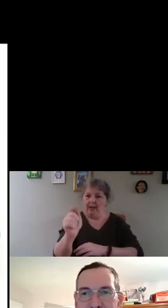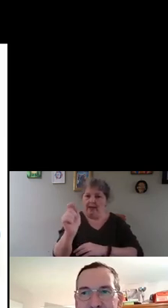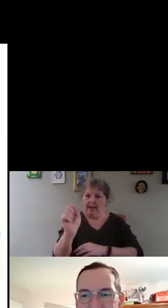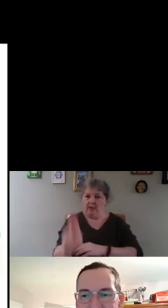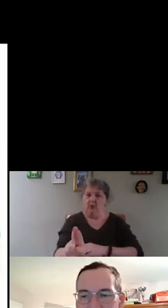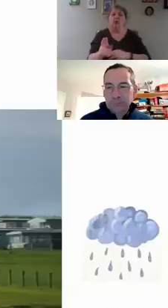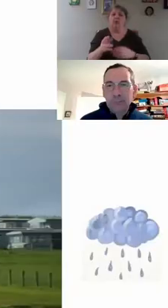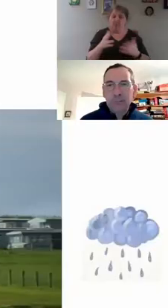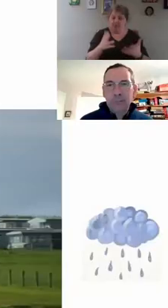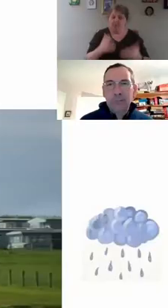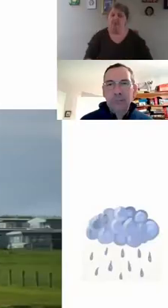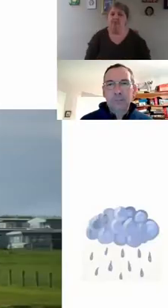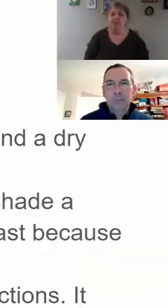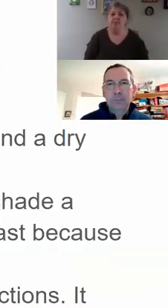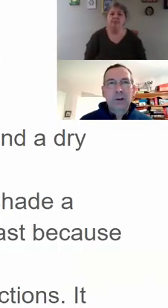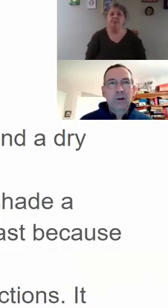yield.